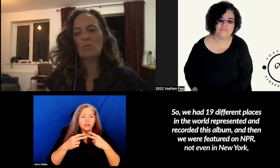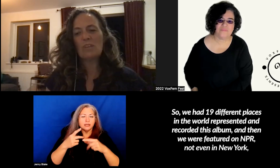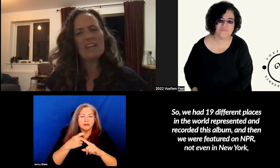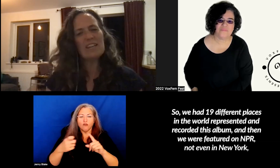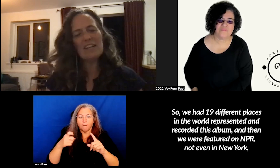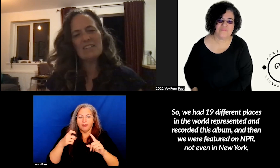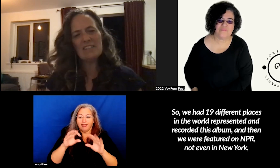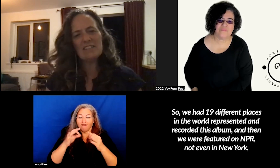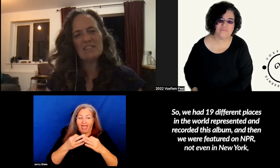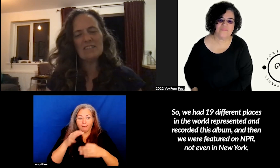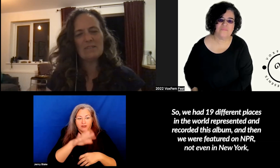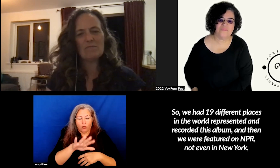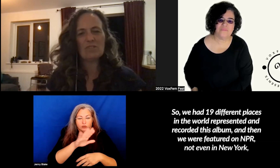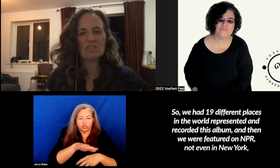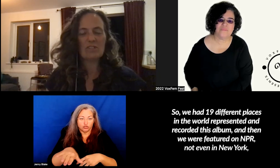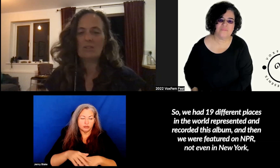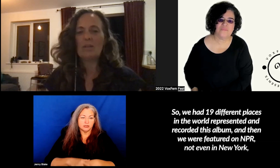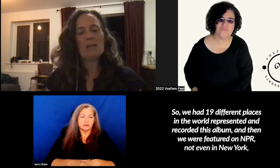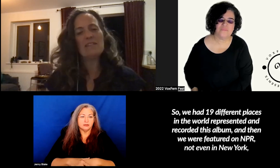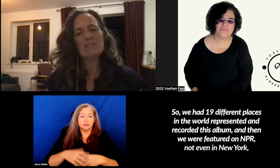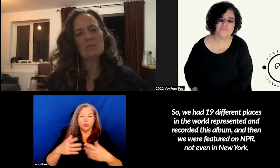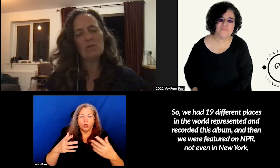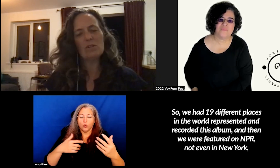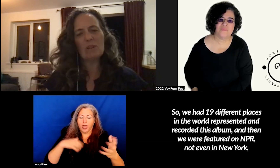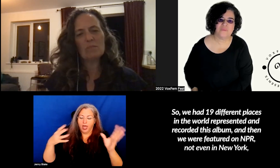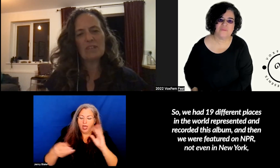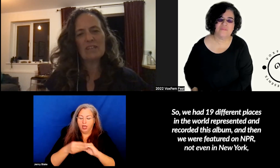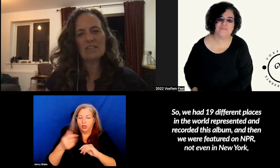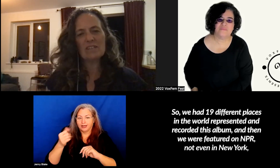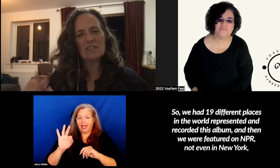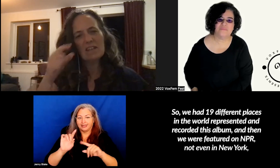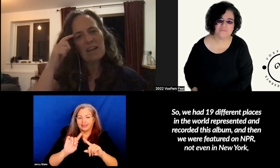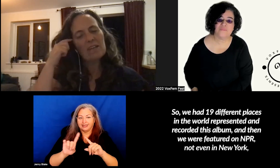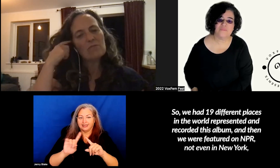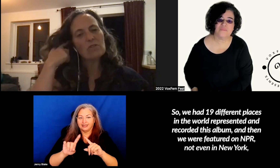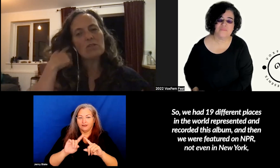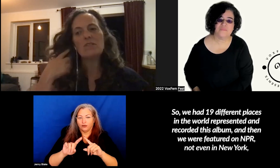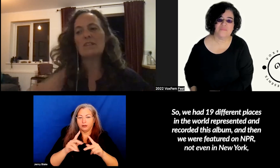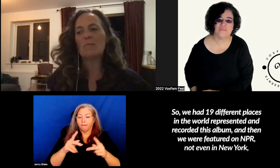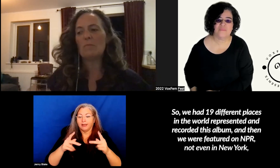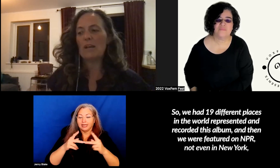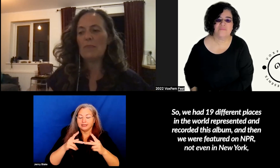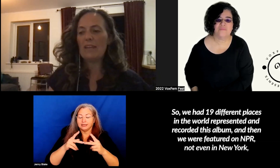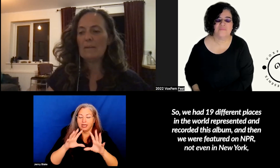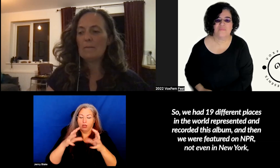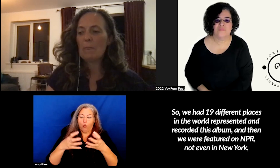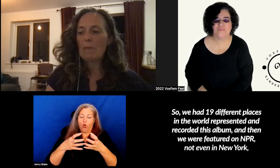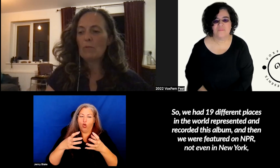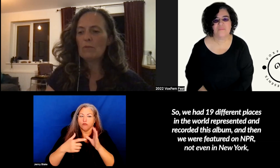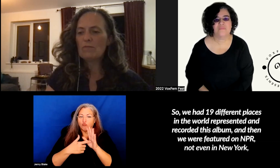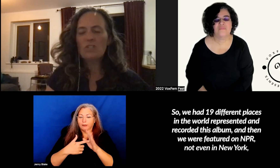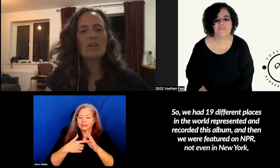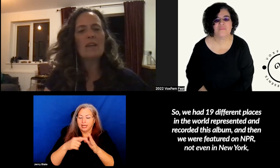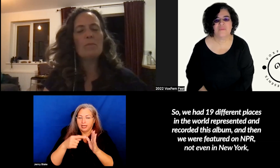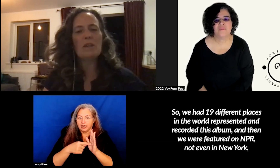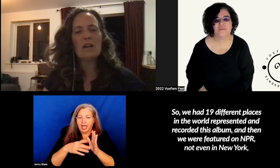So we had 19 different places in the world represented and recorded this album. And then we